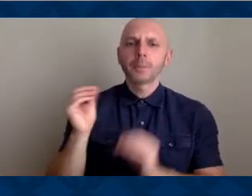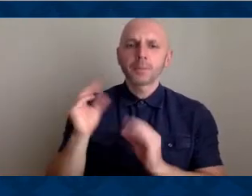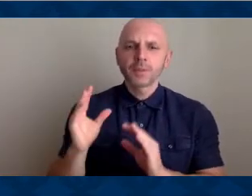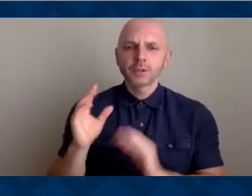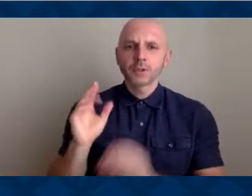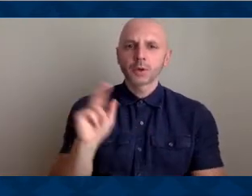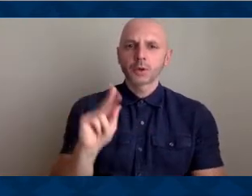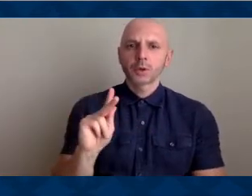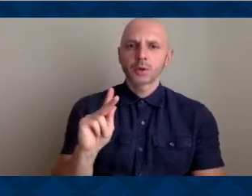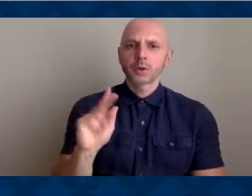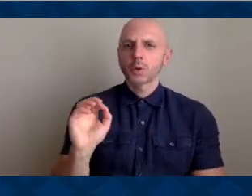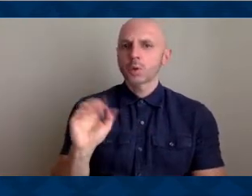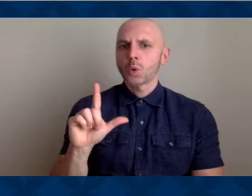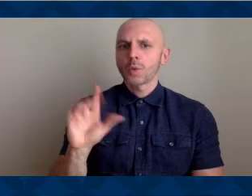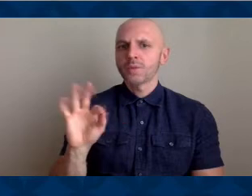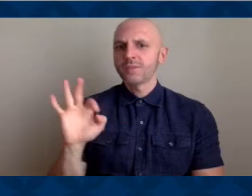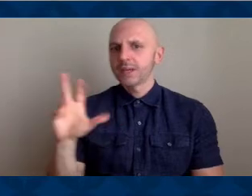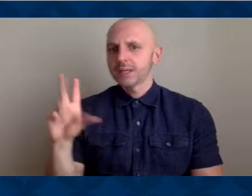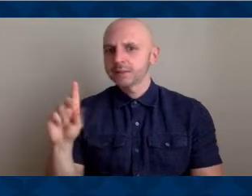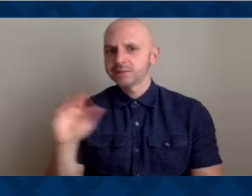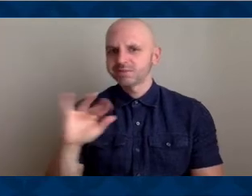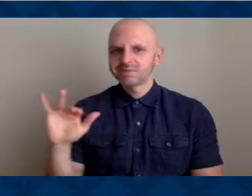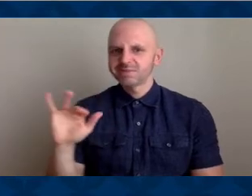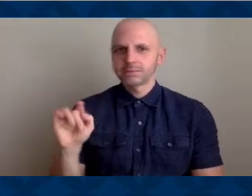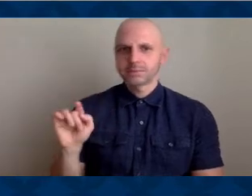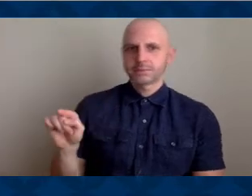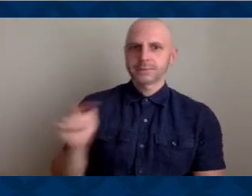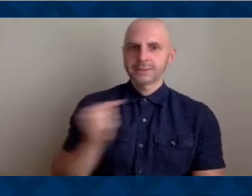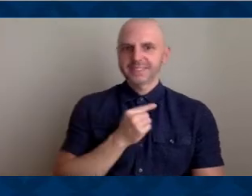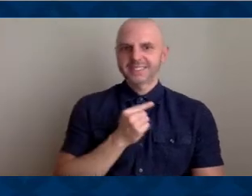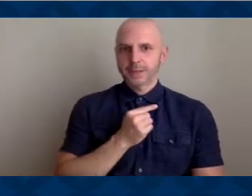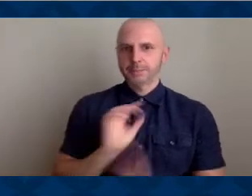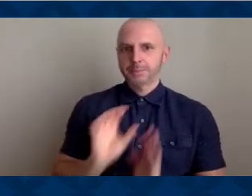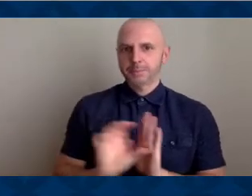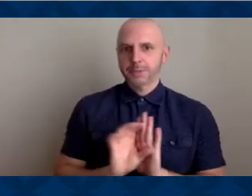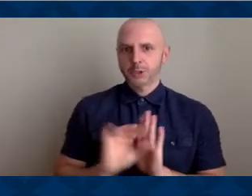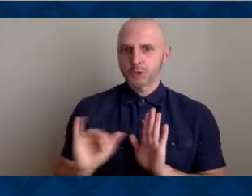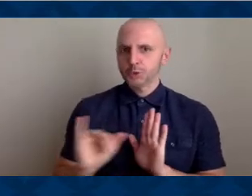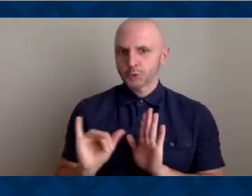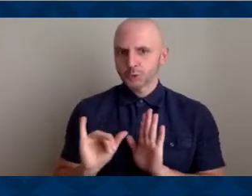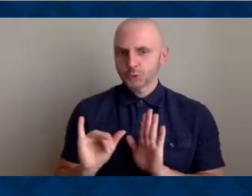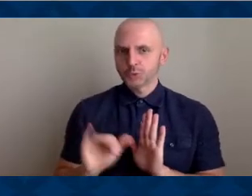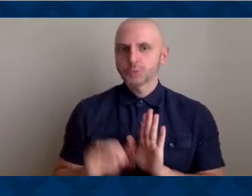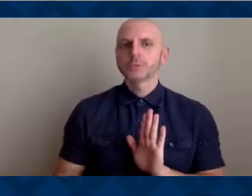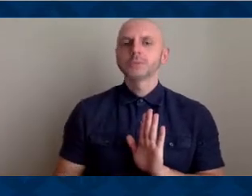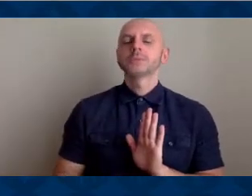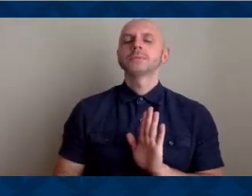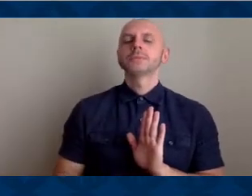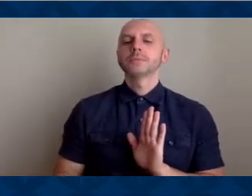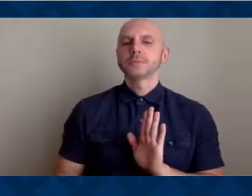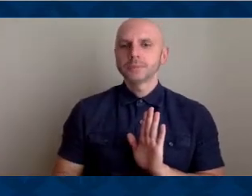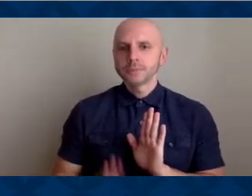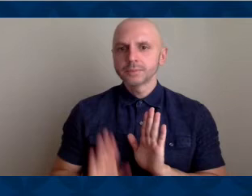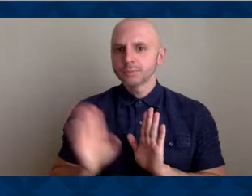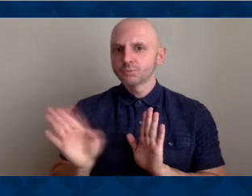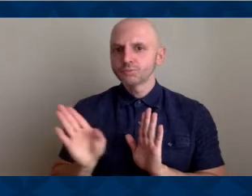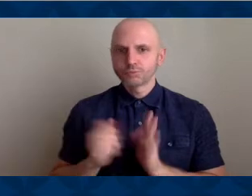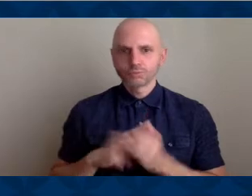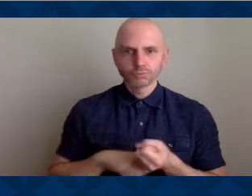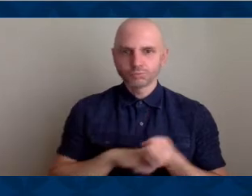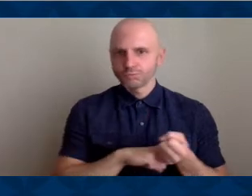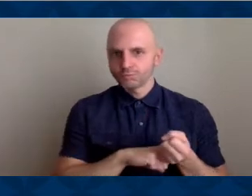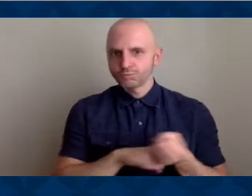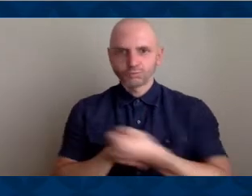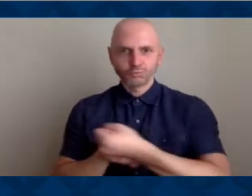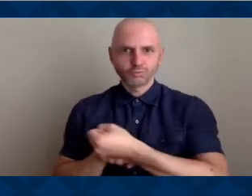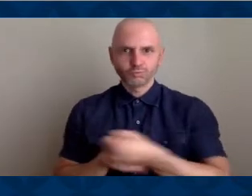well. And the very important work that our adjunct faculty members perform in ensuring that we can offer a really diversified mix of business